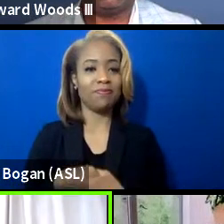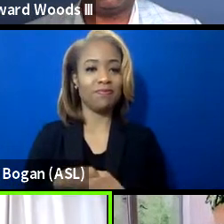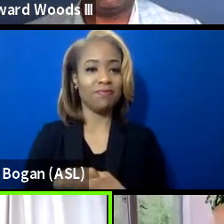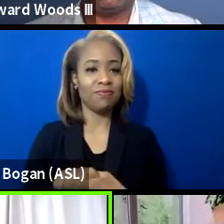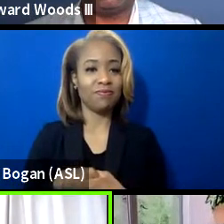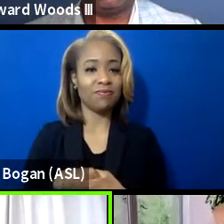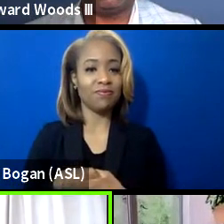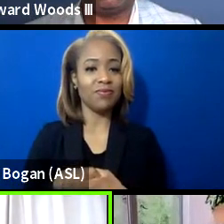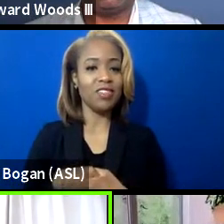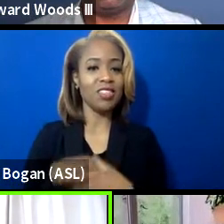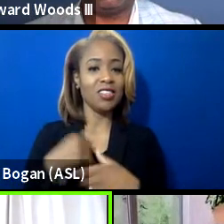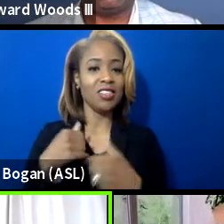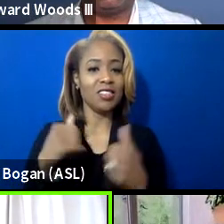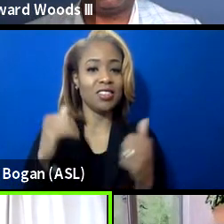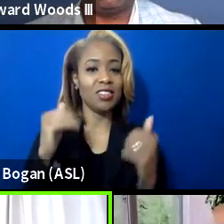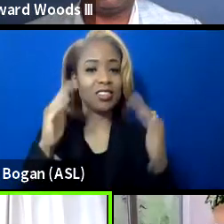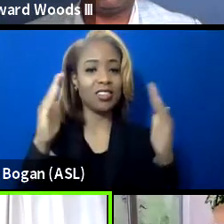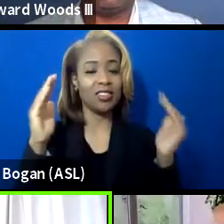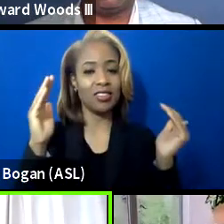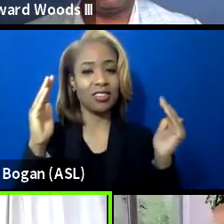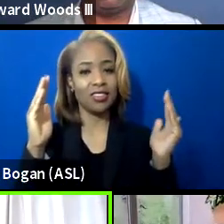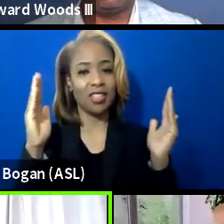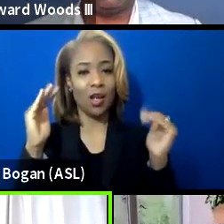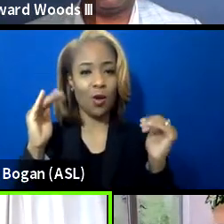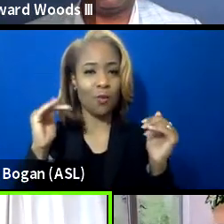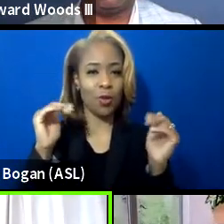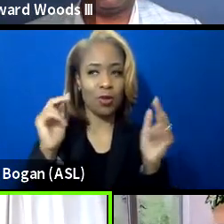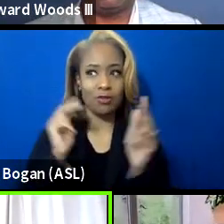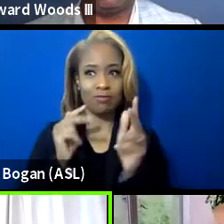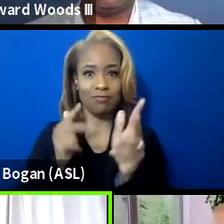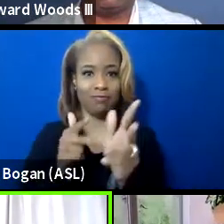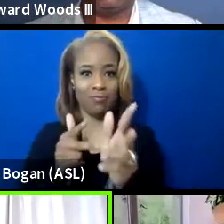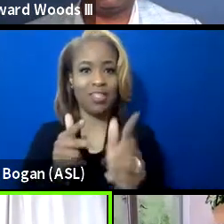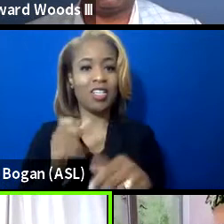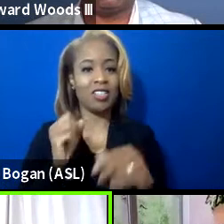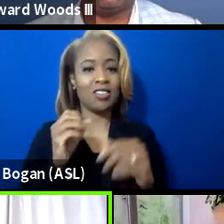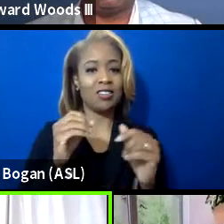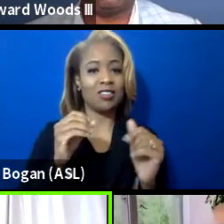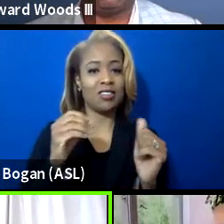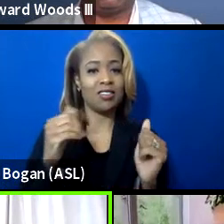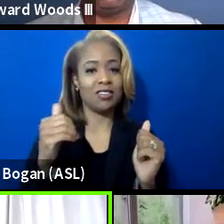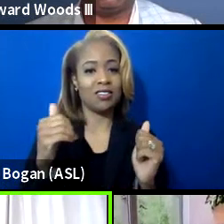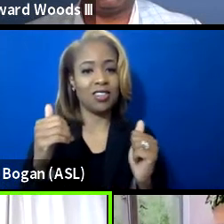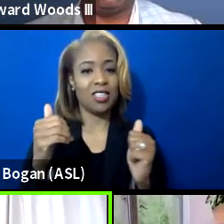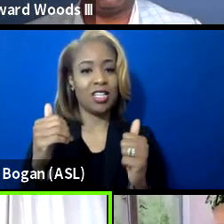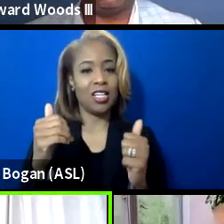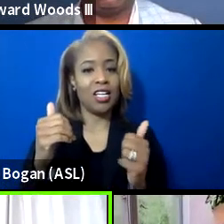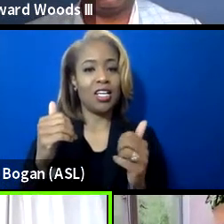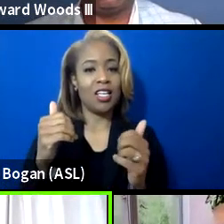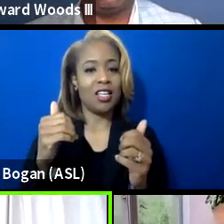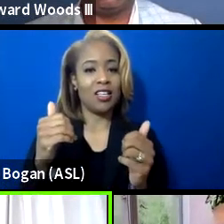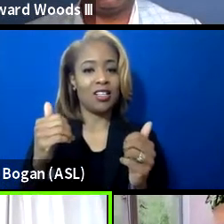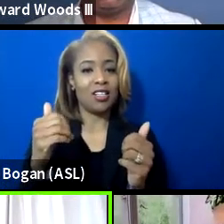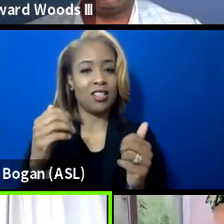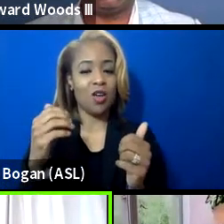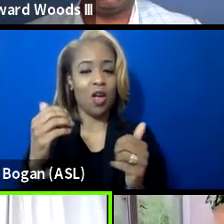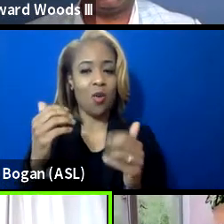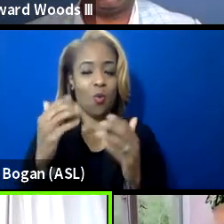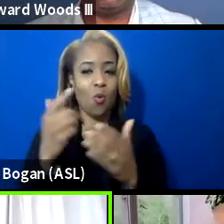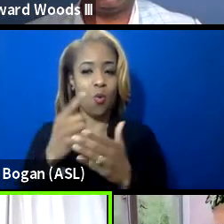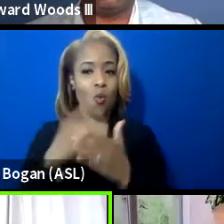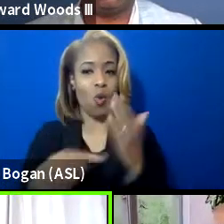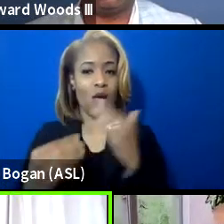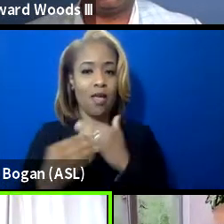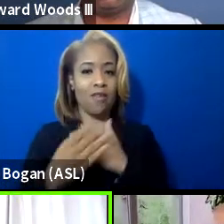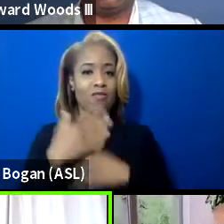Well, I hope you're keeping up on the freeway, Juanita. But well, I mean, there is a bit of a psychology to the things that influence us. So I think the